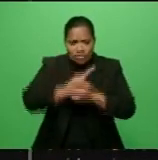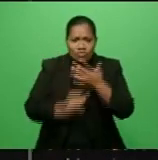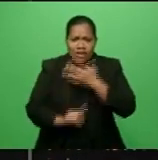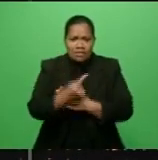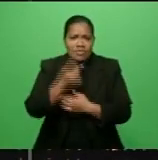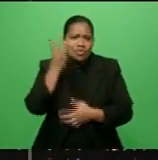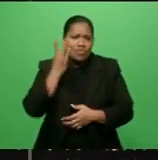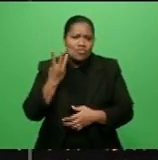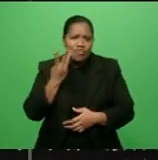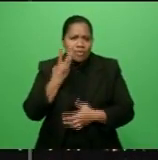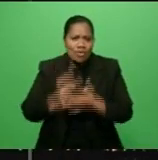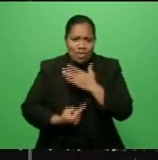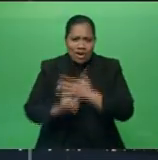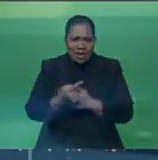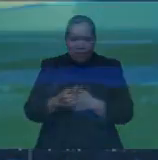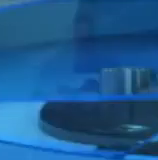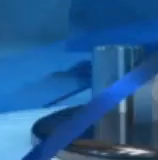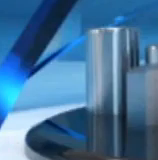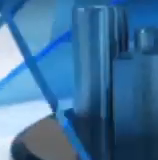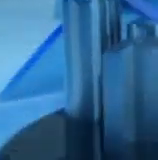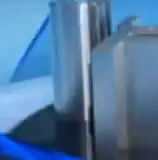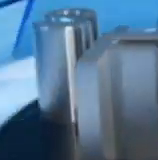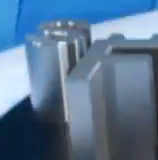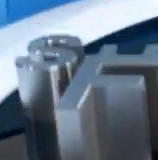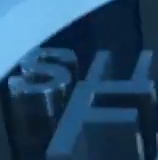most people give up.